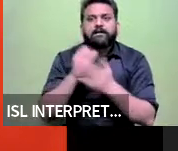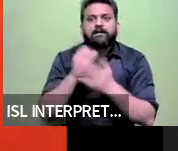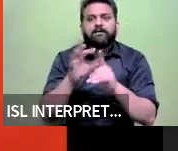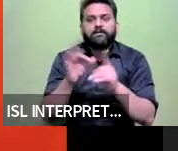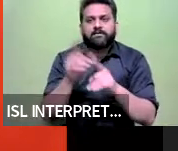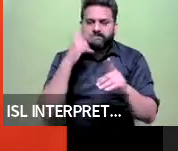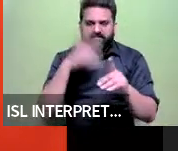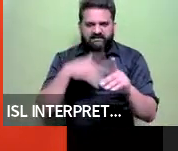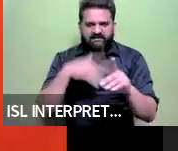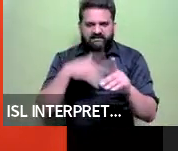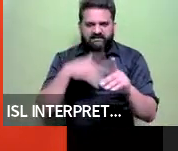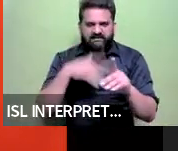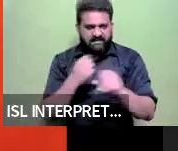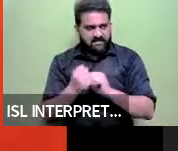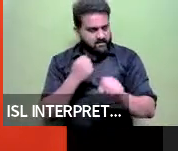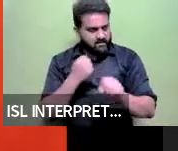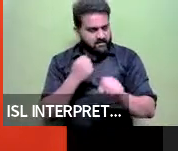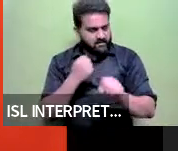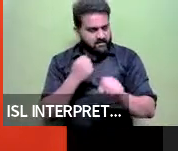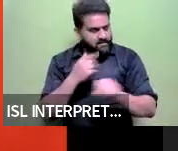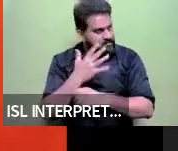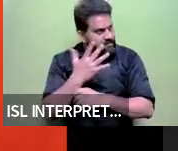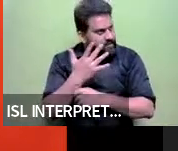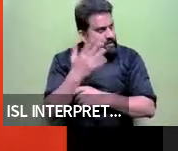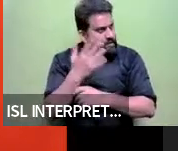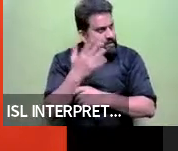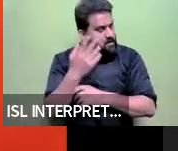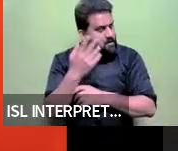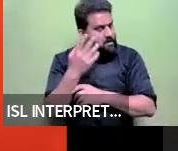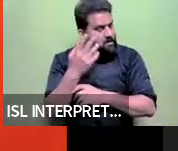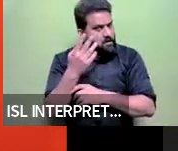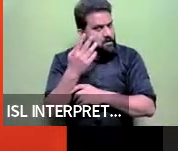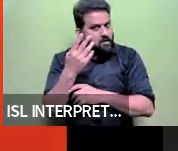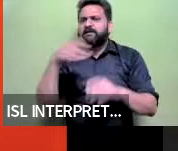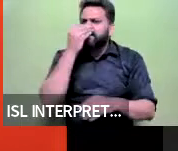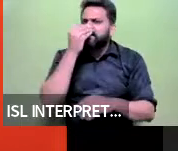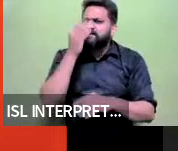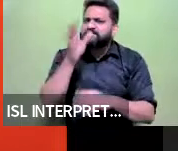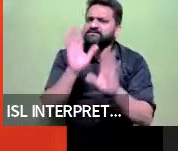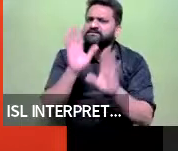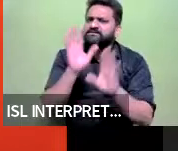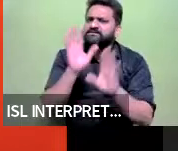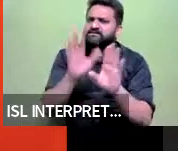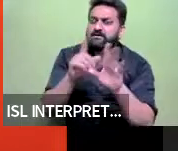hard, but I tell you, it's not that so hard. It's very easy for you. Okay.